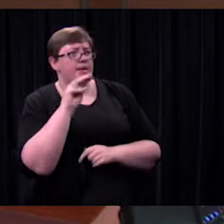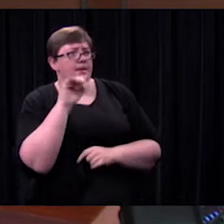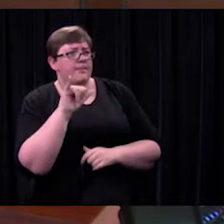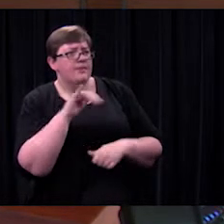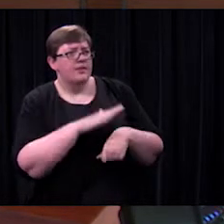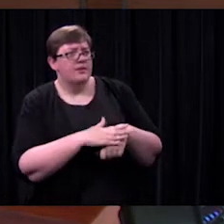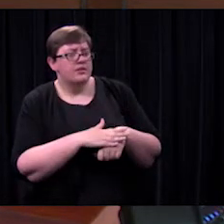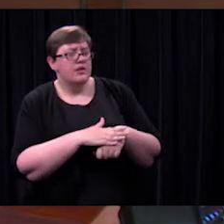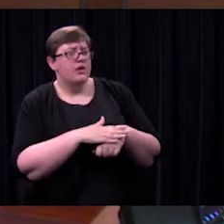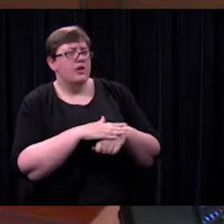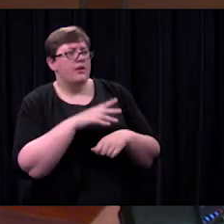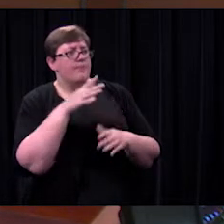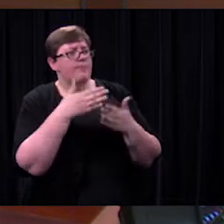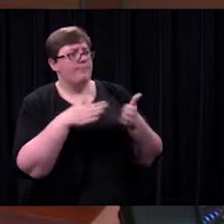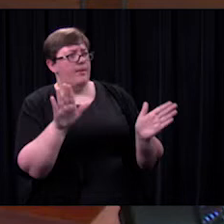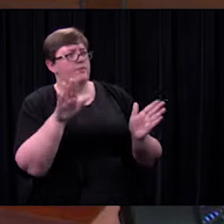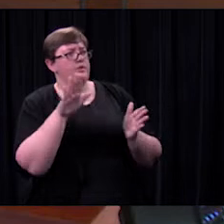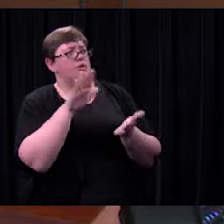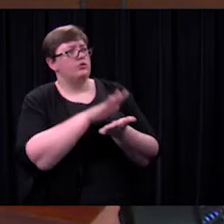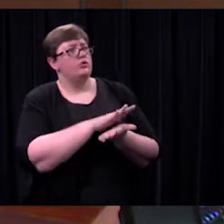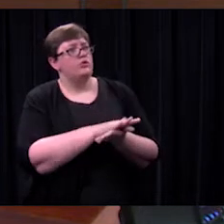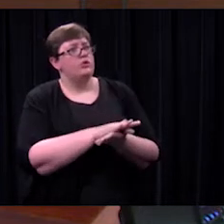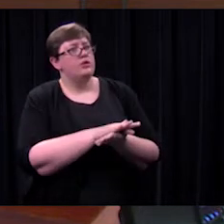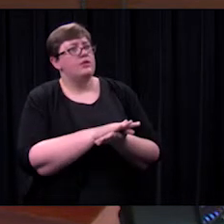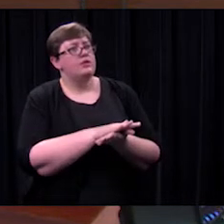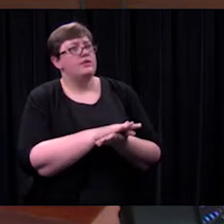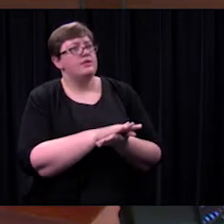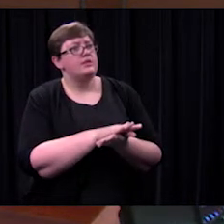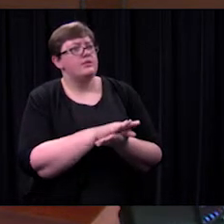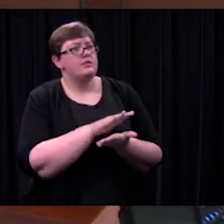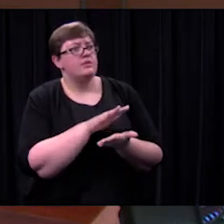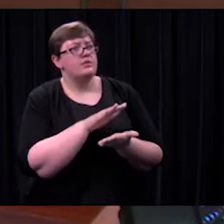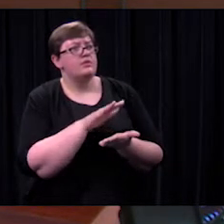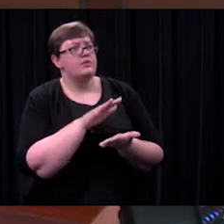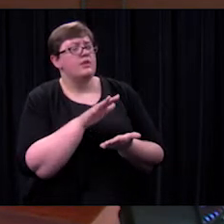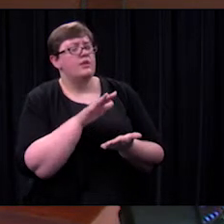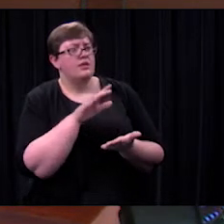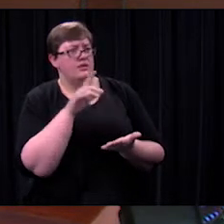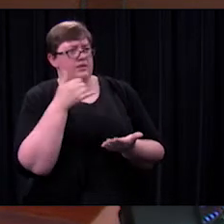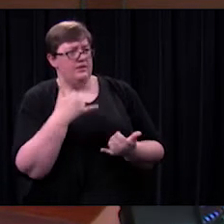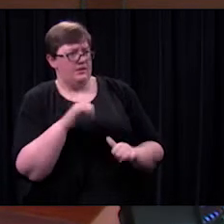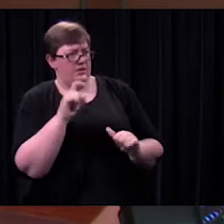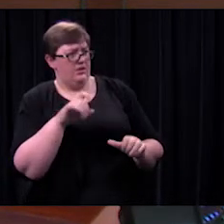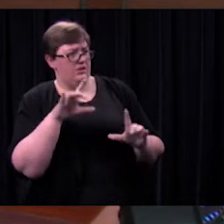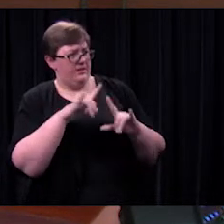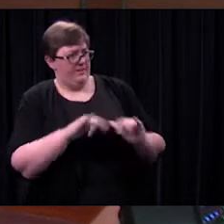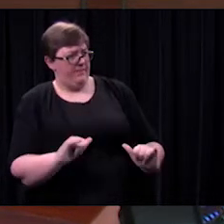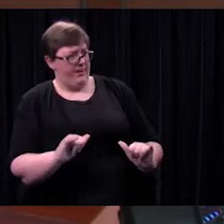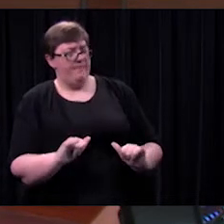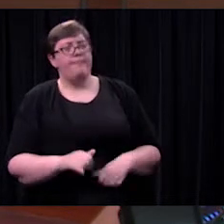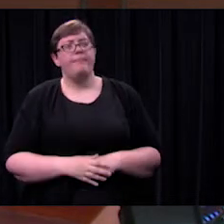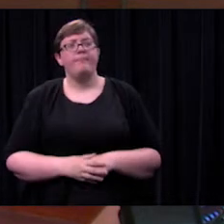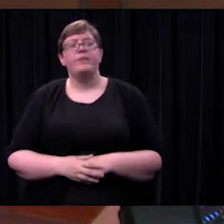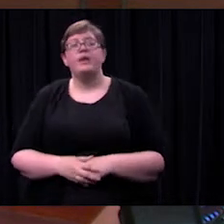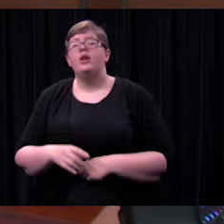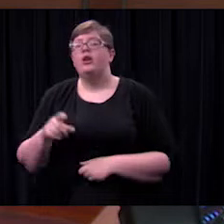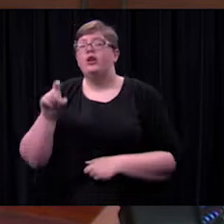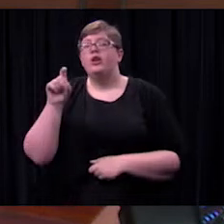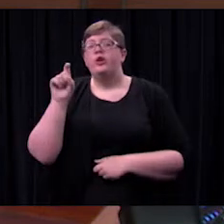Public Schools Foundation as ex officio. Will we need to do all that at the same time? Well, you'll have